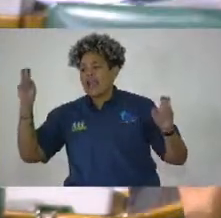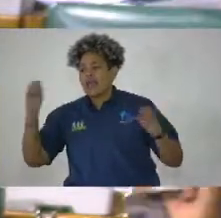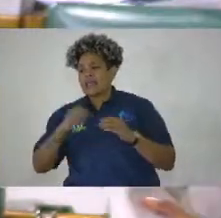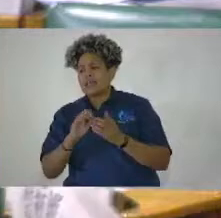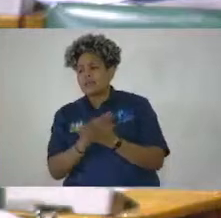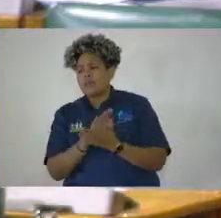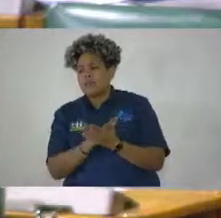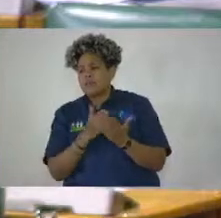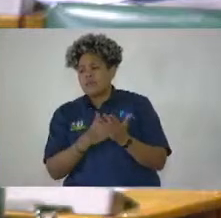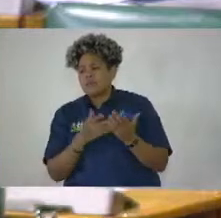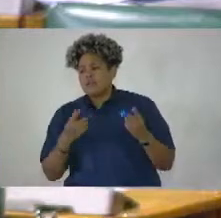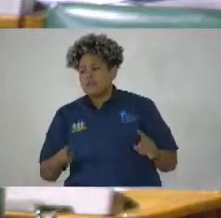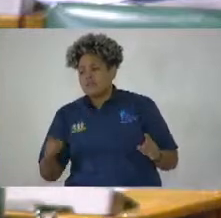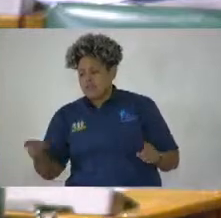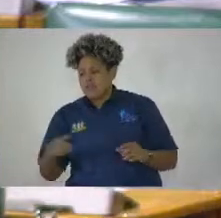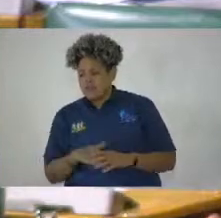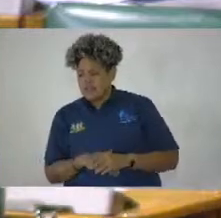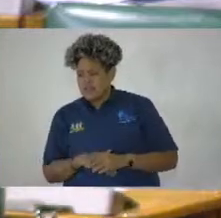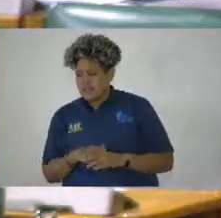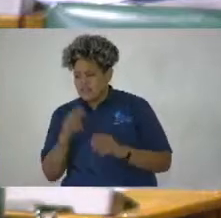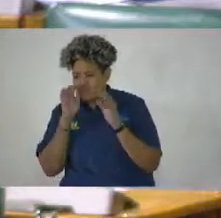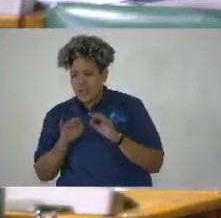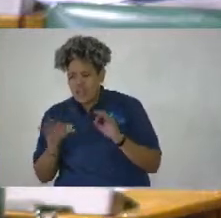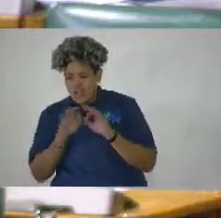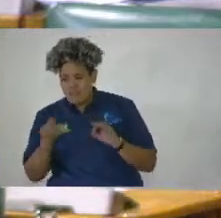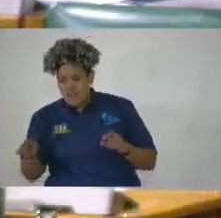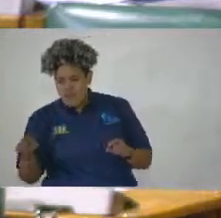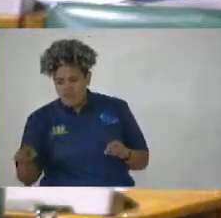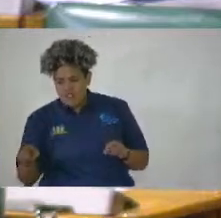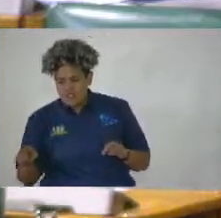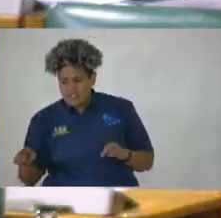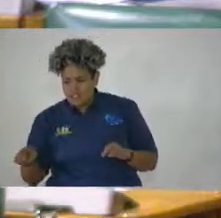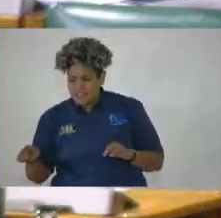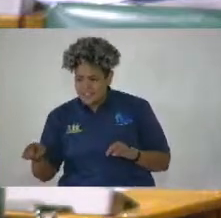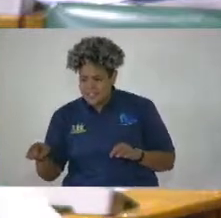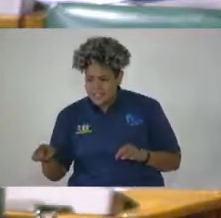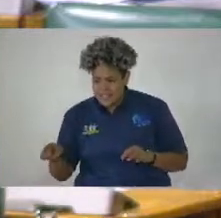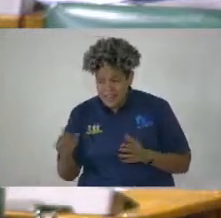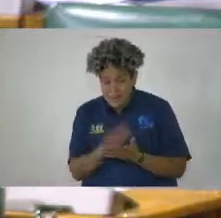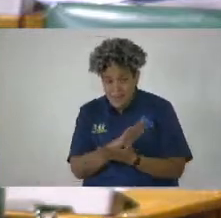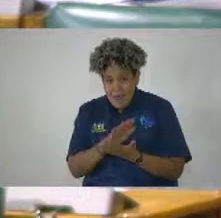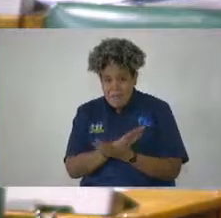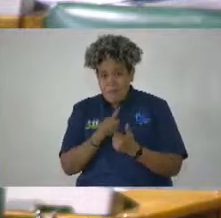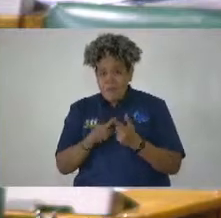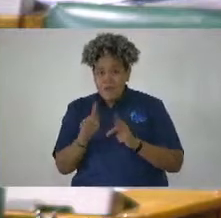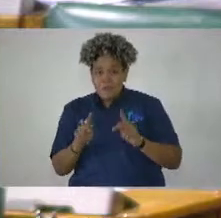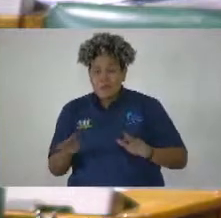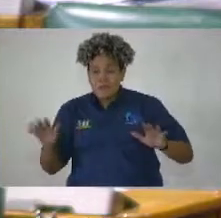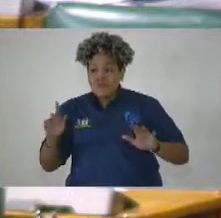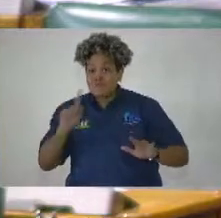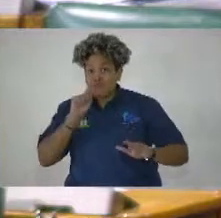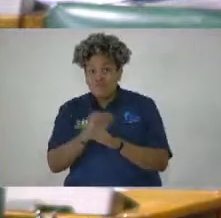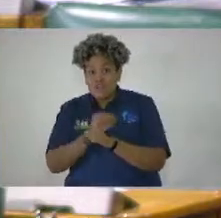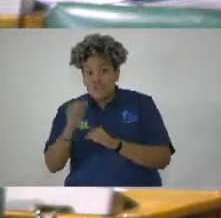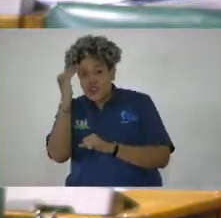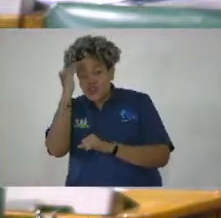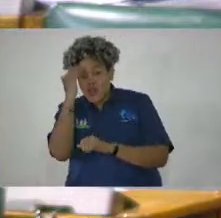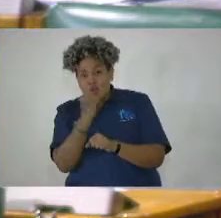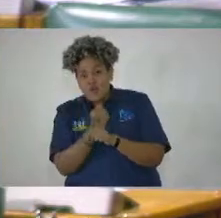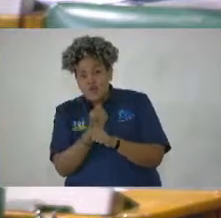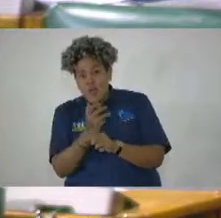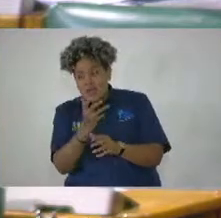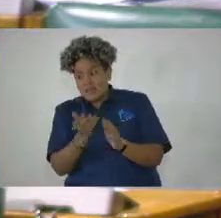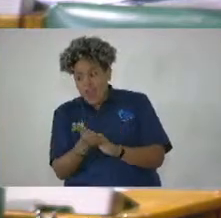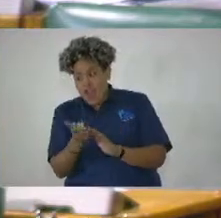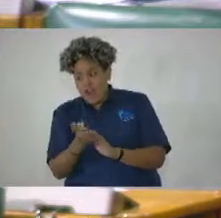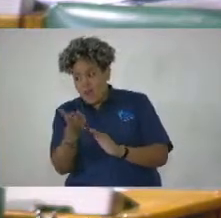paper, it's important that the paper and the people also know the work that is